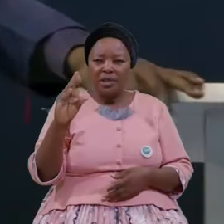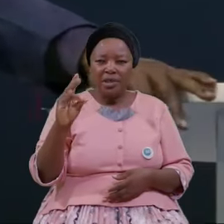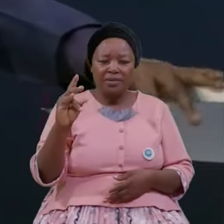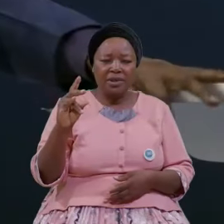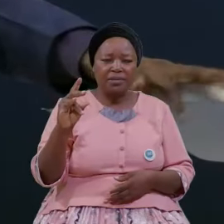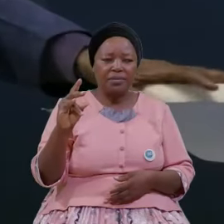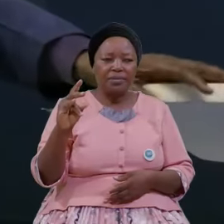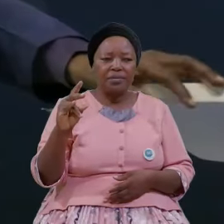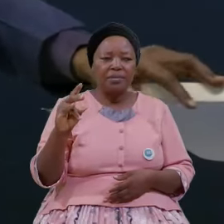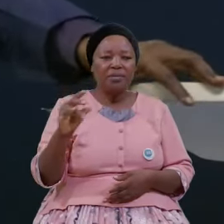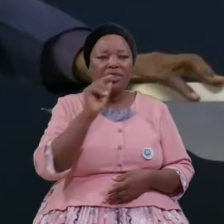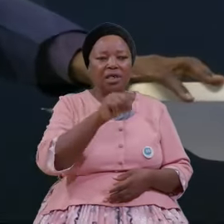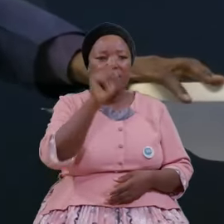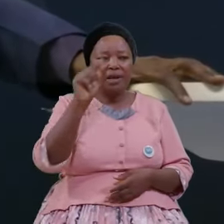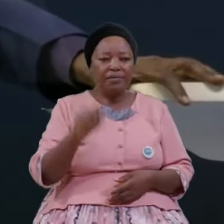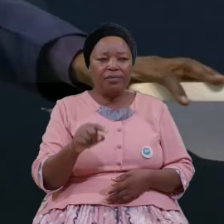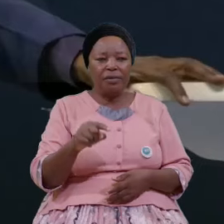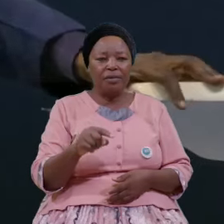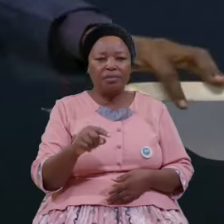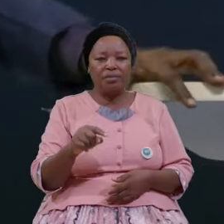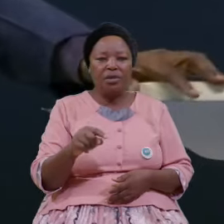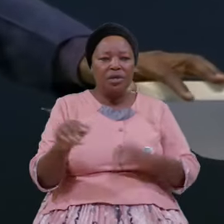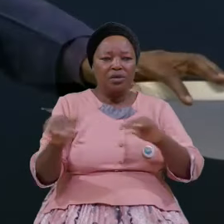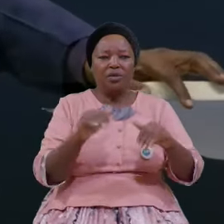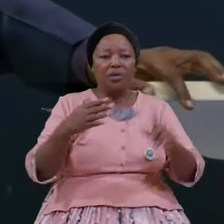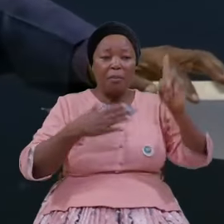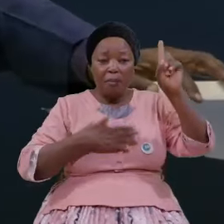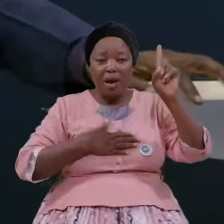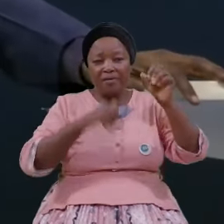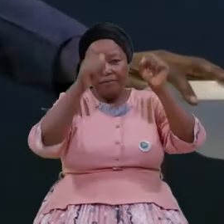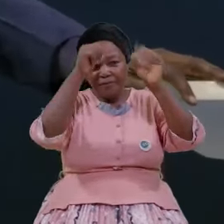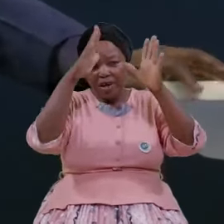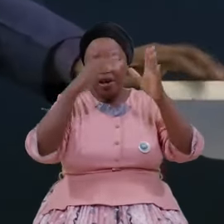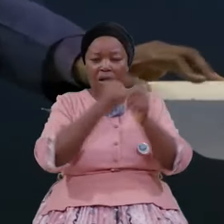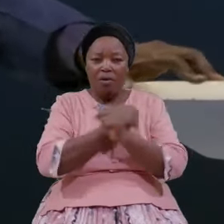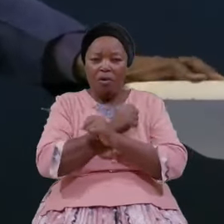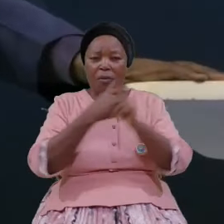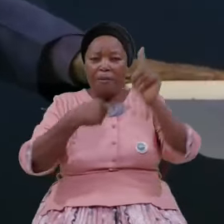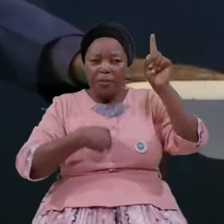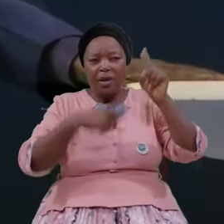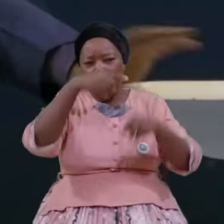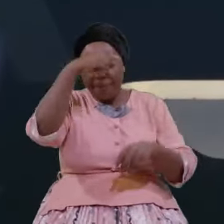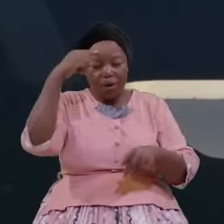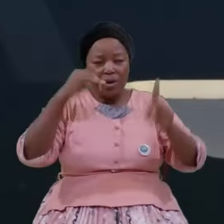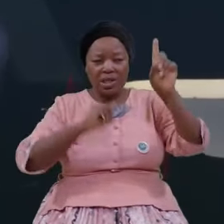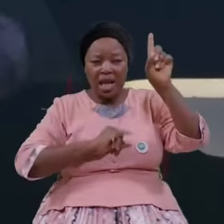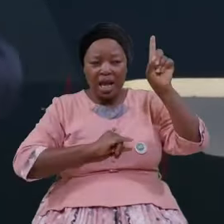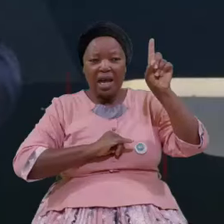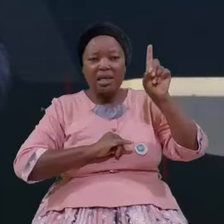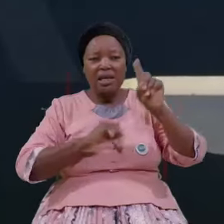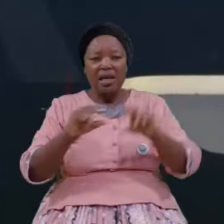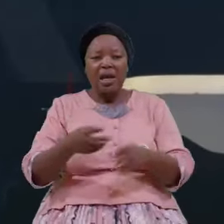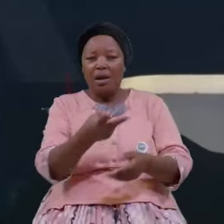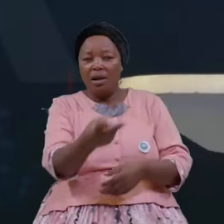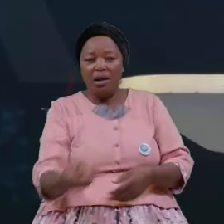says, therefore does my Father love me, because I lay down my